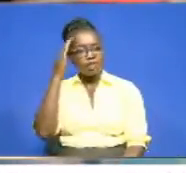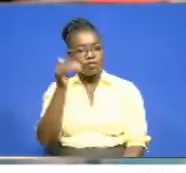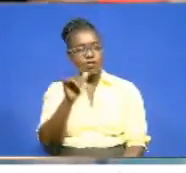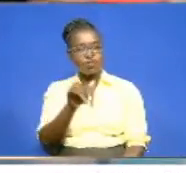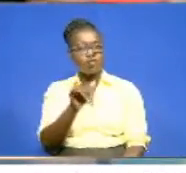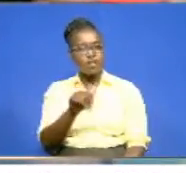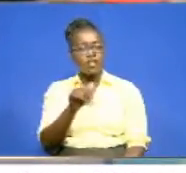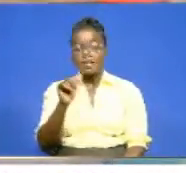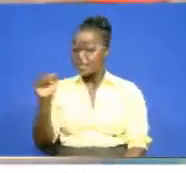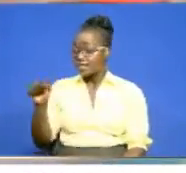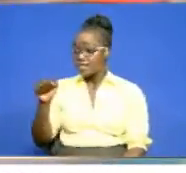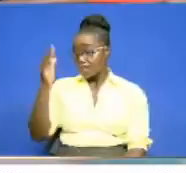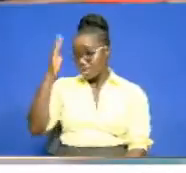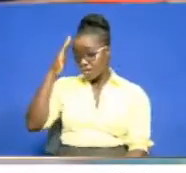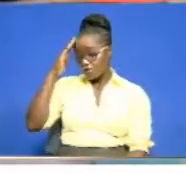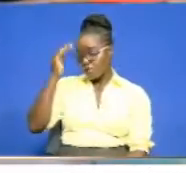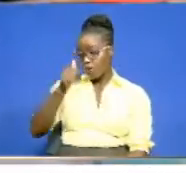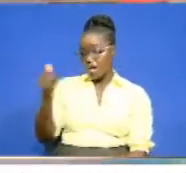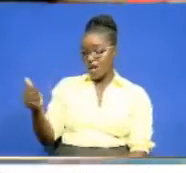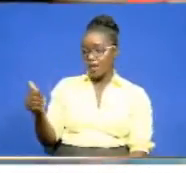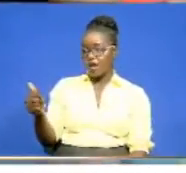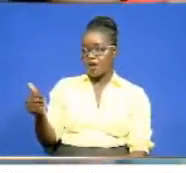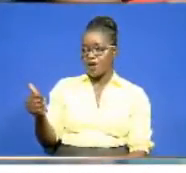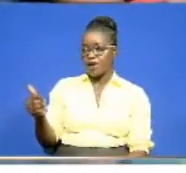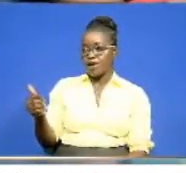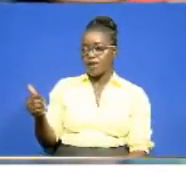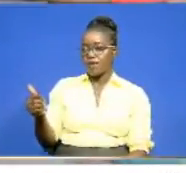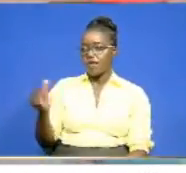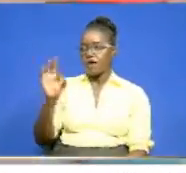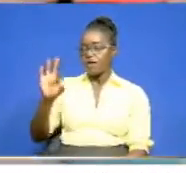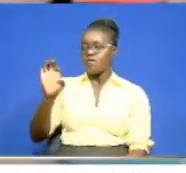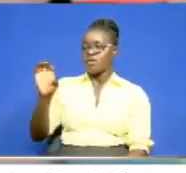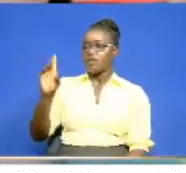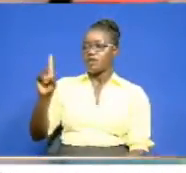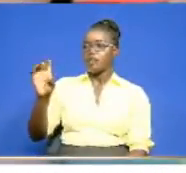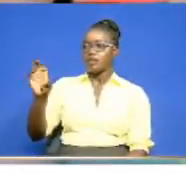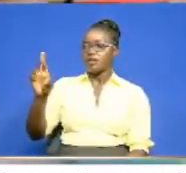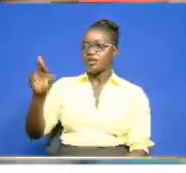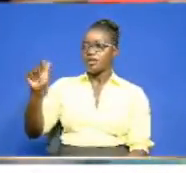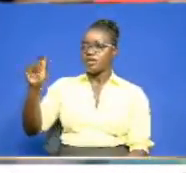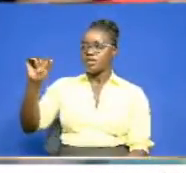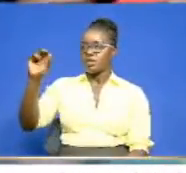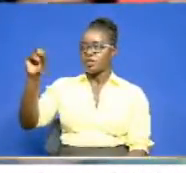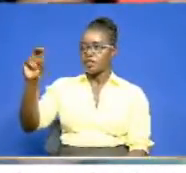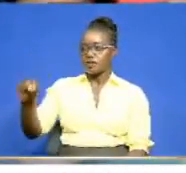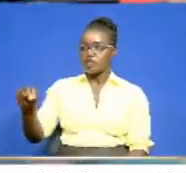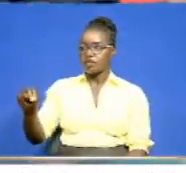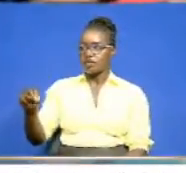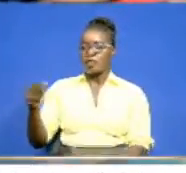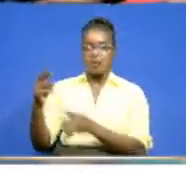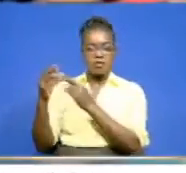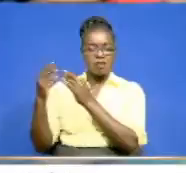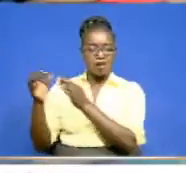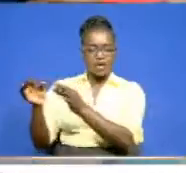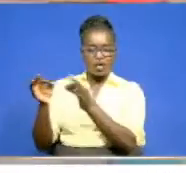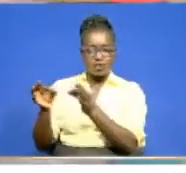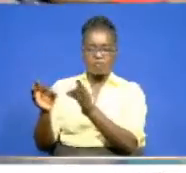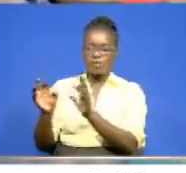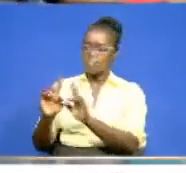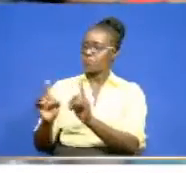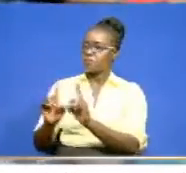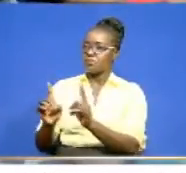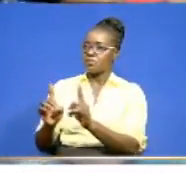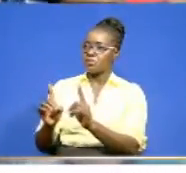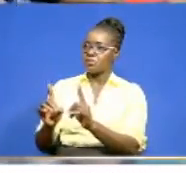I acknowledge that. I know that our federations are not accountable. All of them,